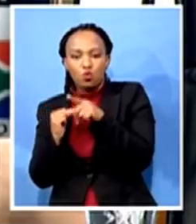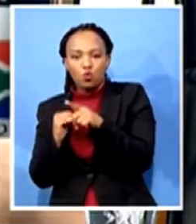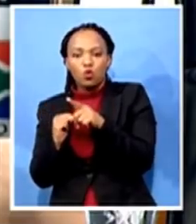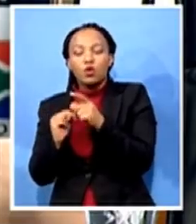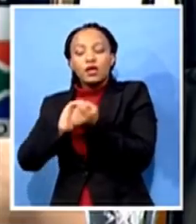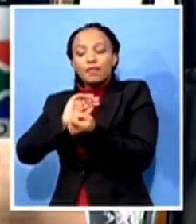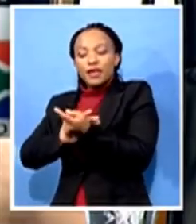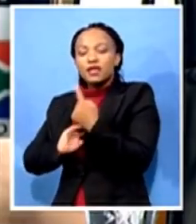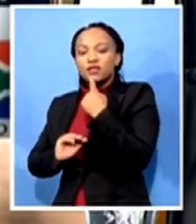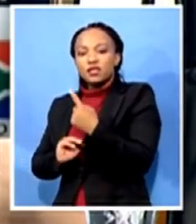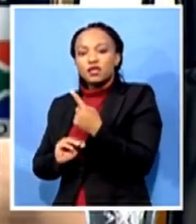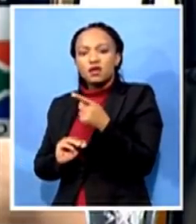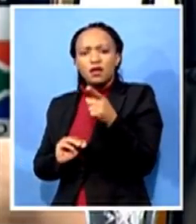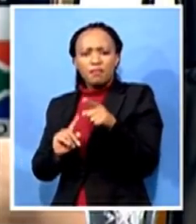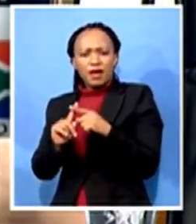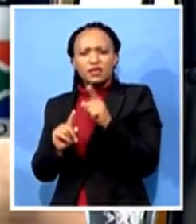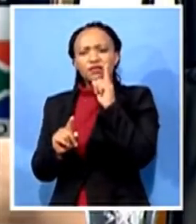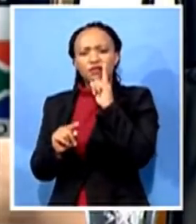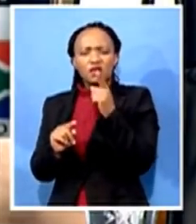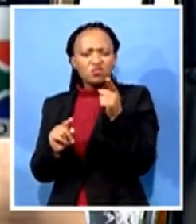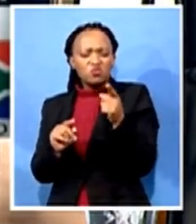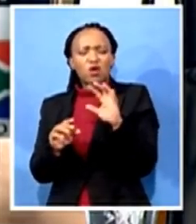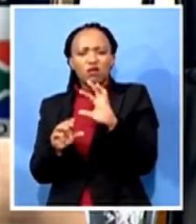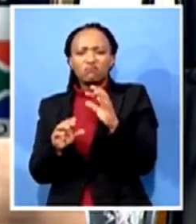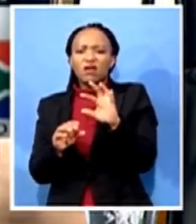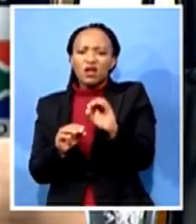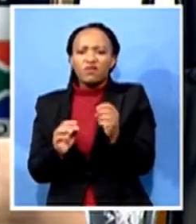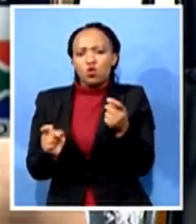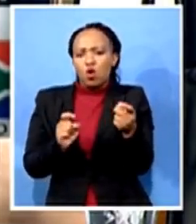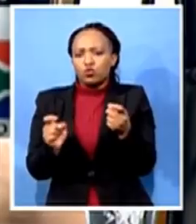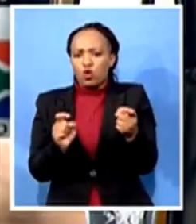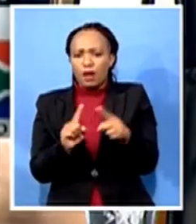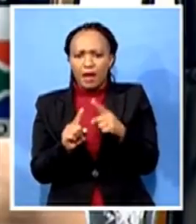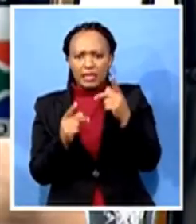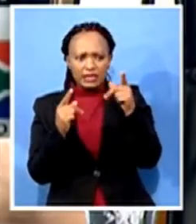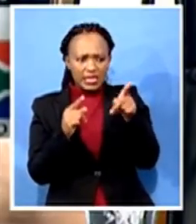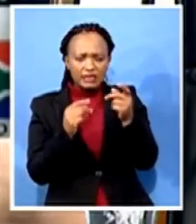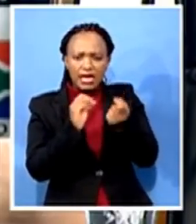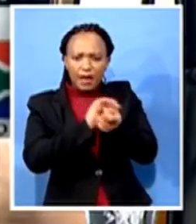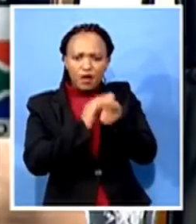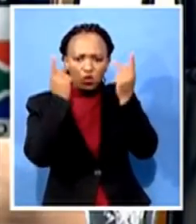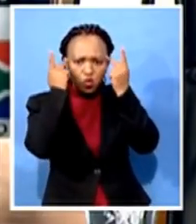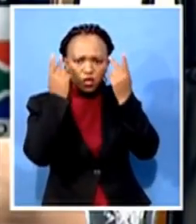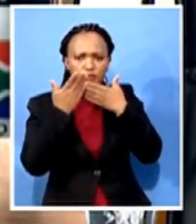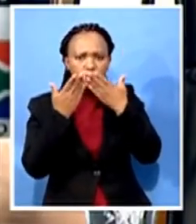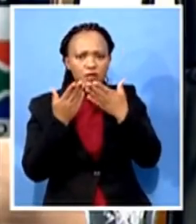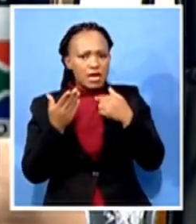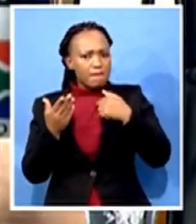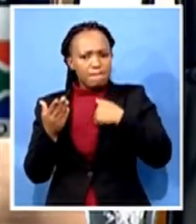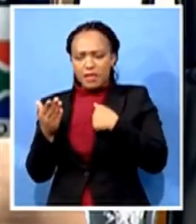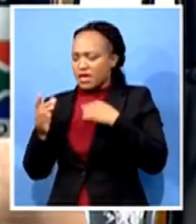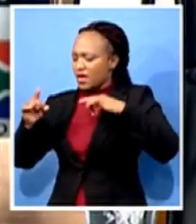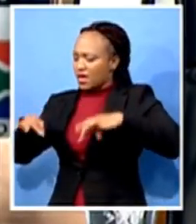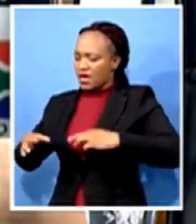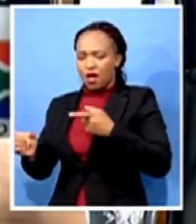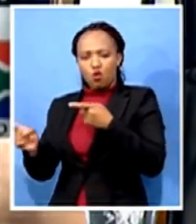This happened without your knowledge. I did not control the process, Chair. The process was required to